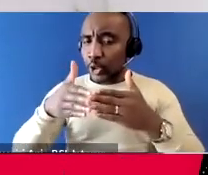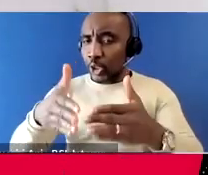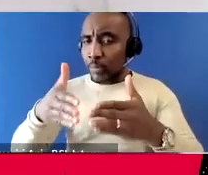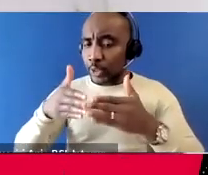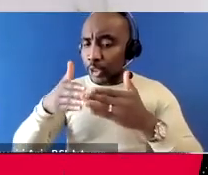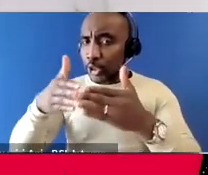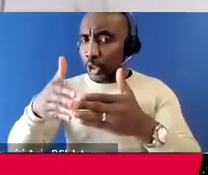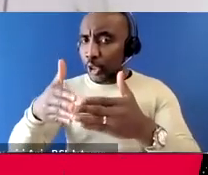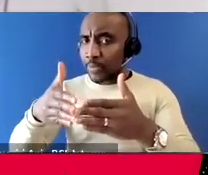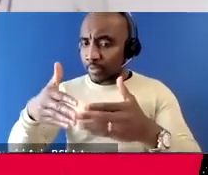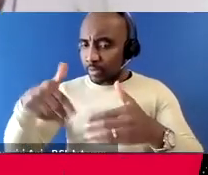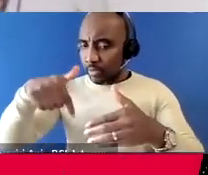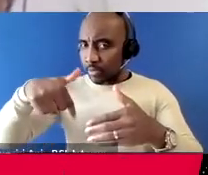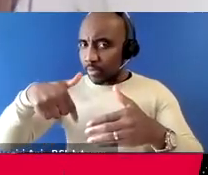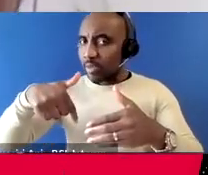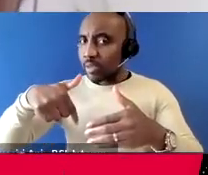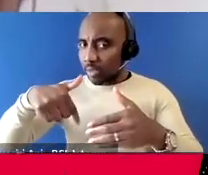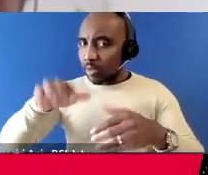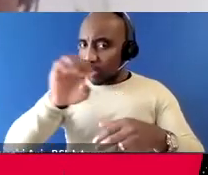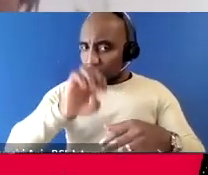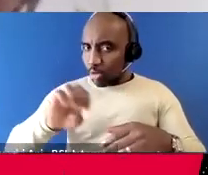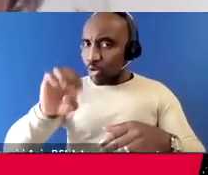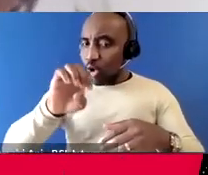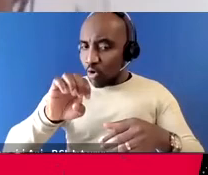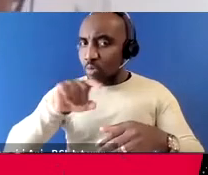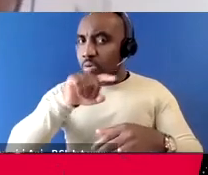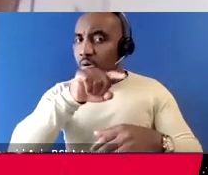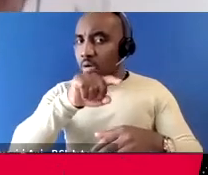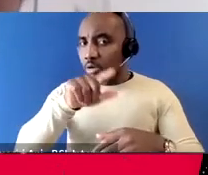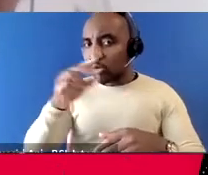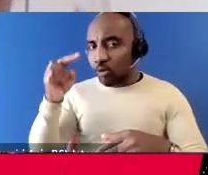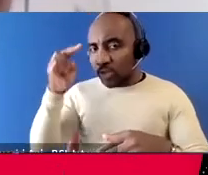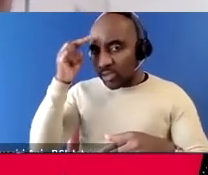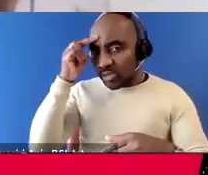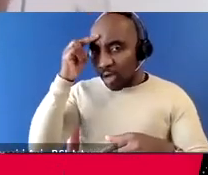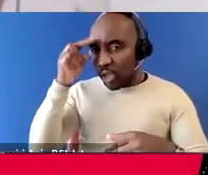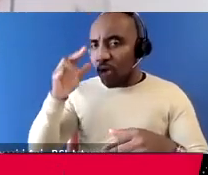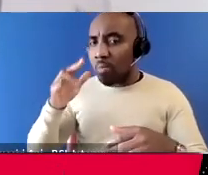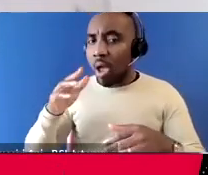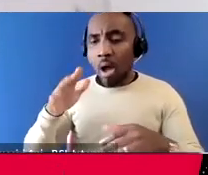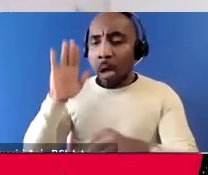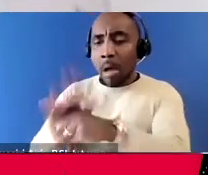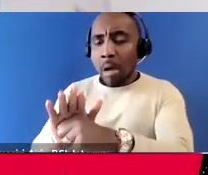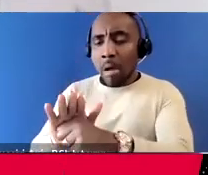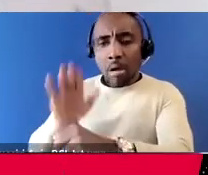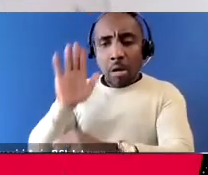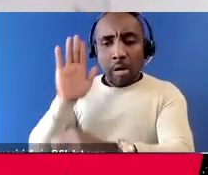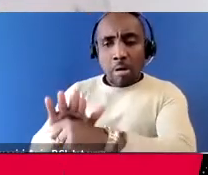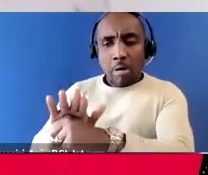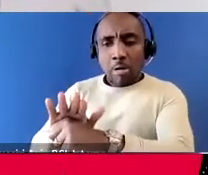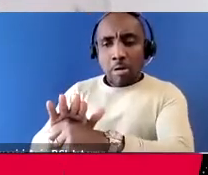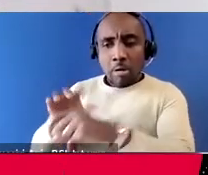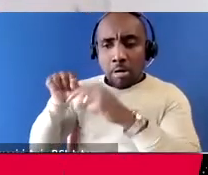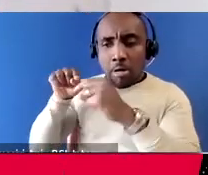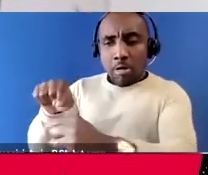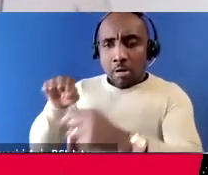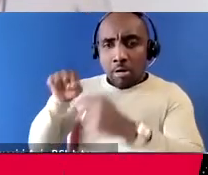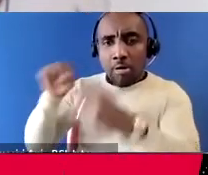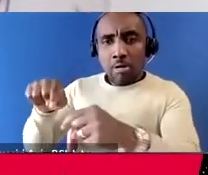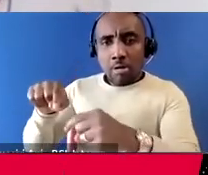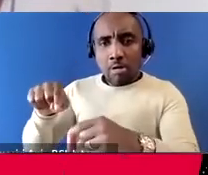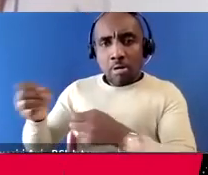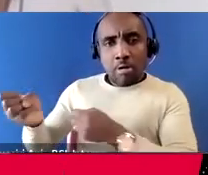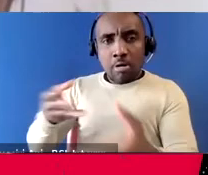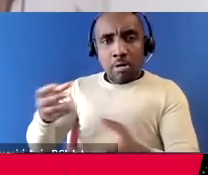being allowed to come into their countries to be transferred. We've got their sort of throwing grit in the wheels, if you like, of